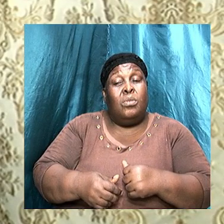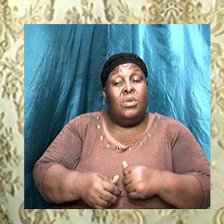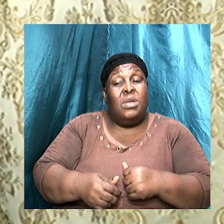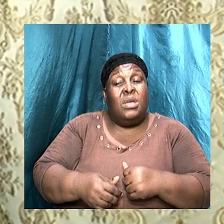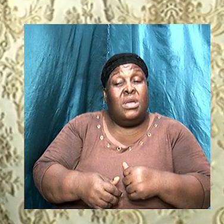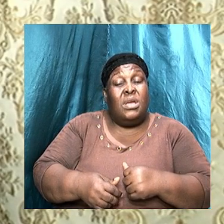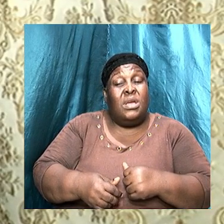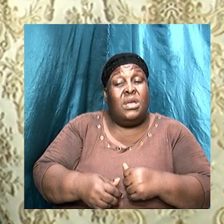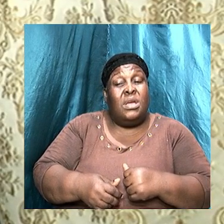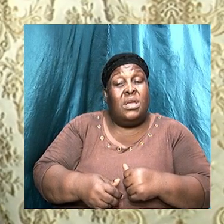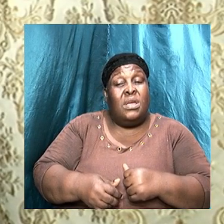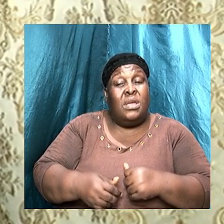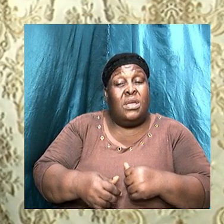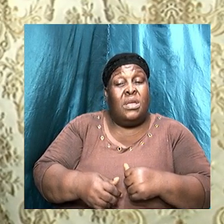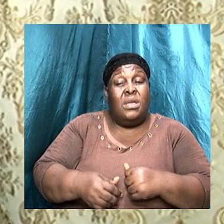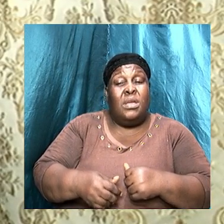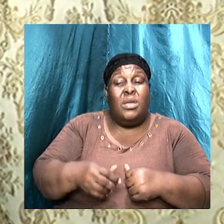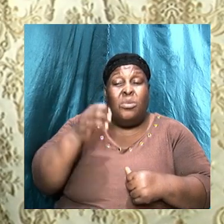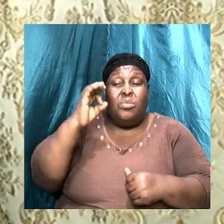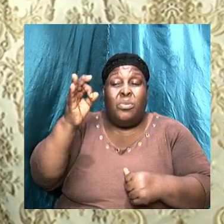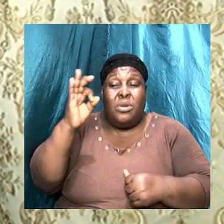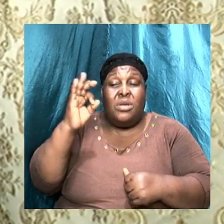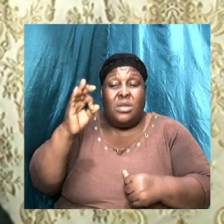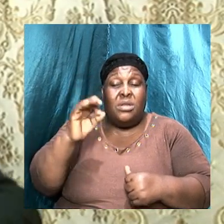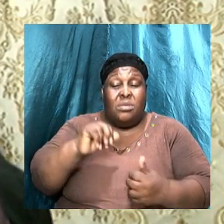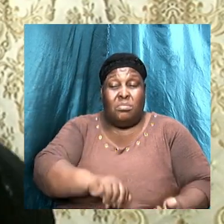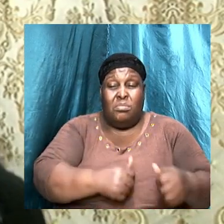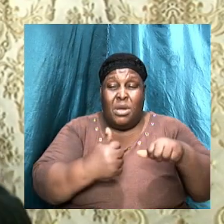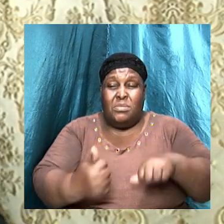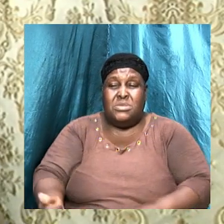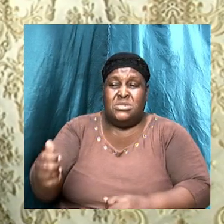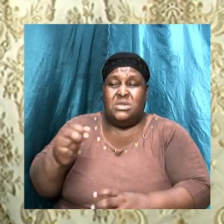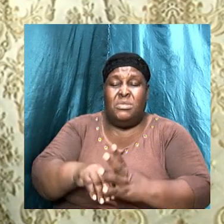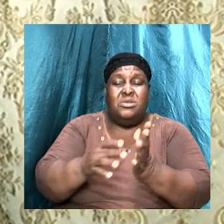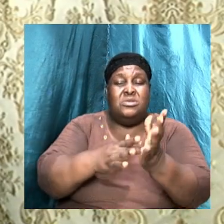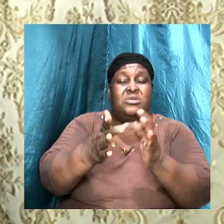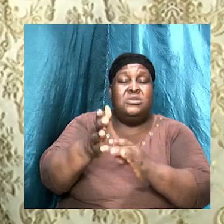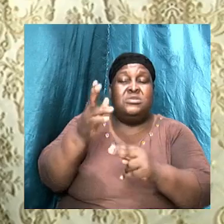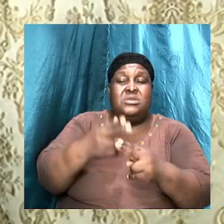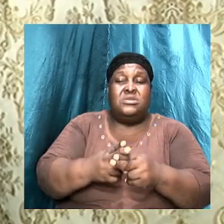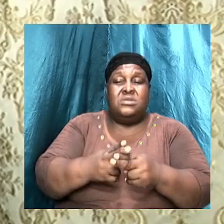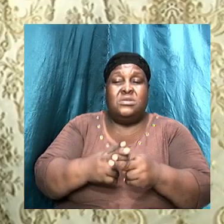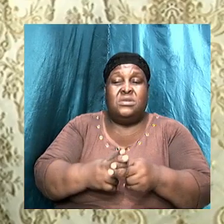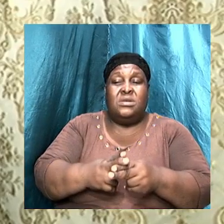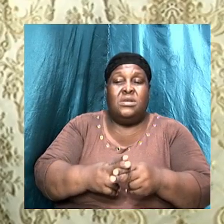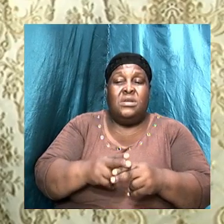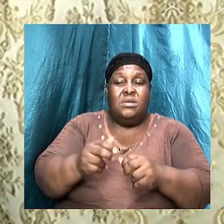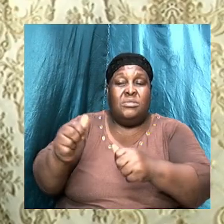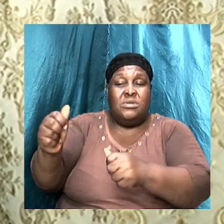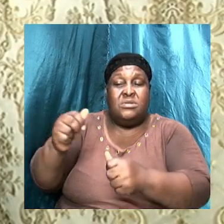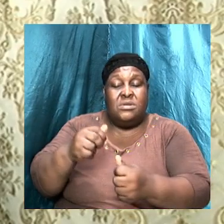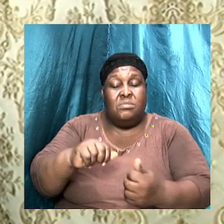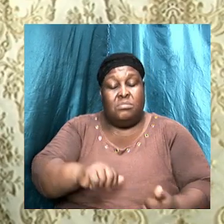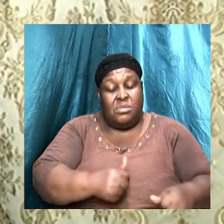And now we preach baptism in Jesus' name. And the apostle baptized them.